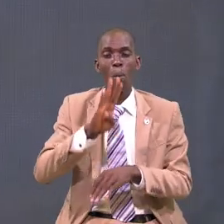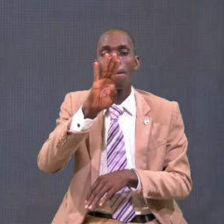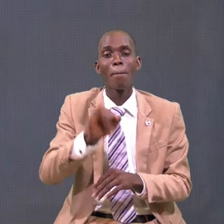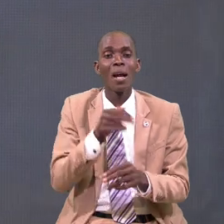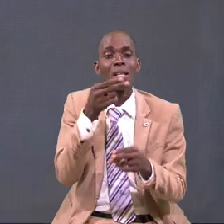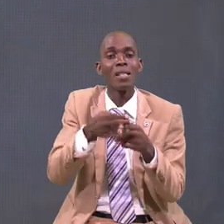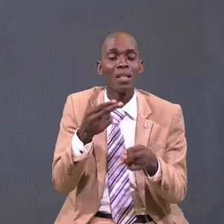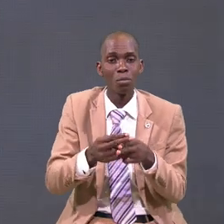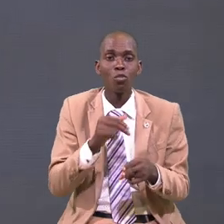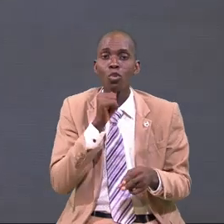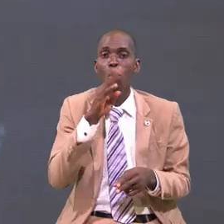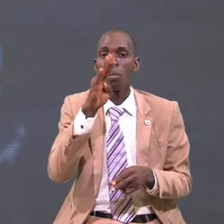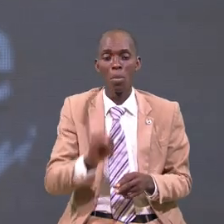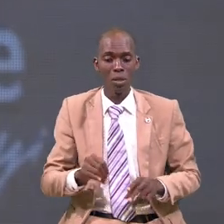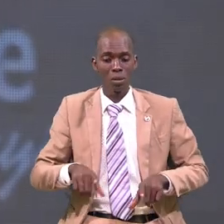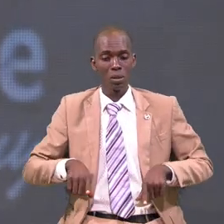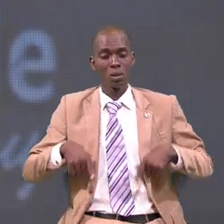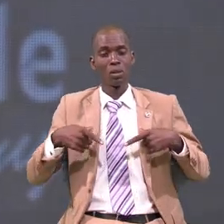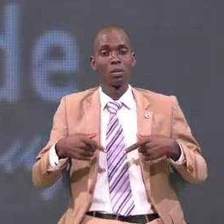life.